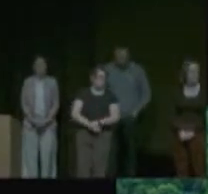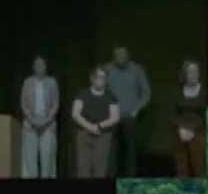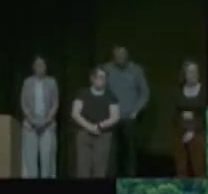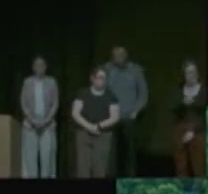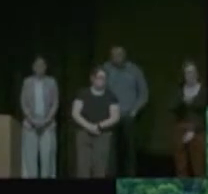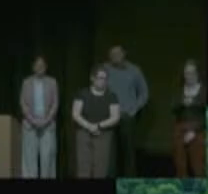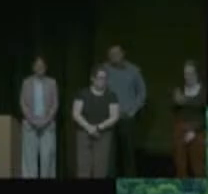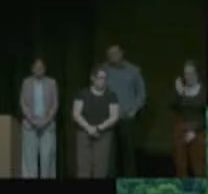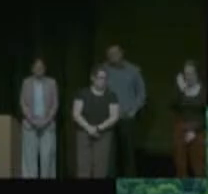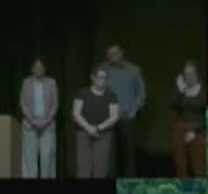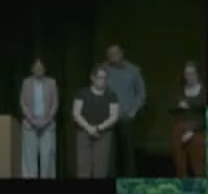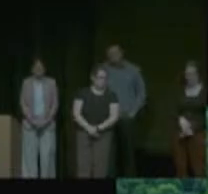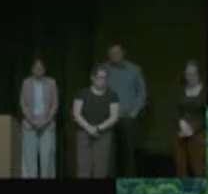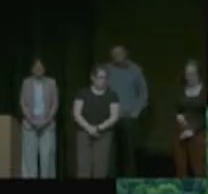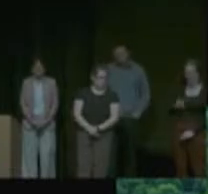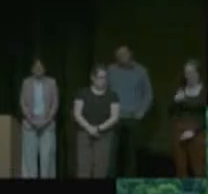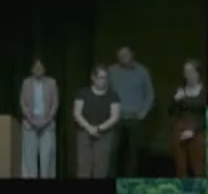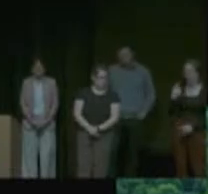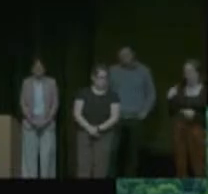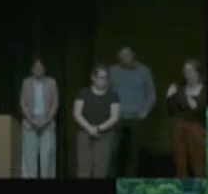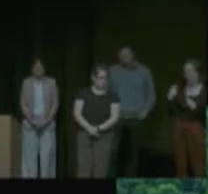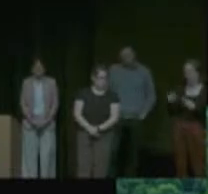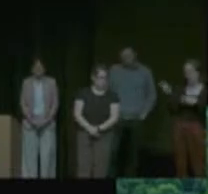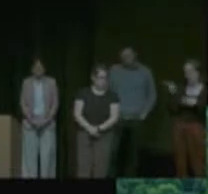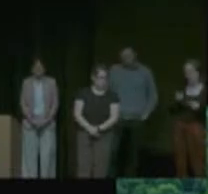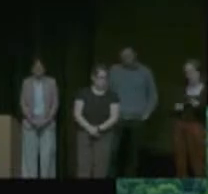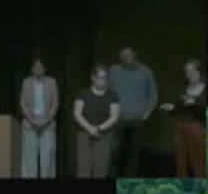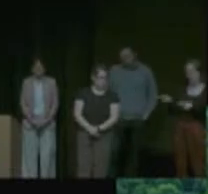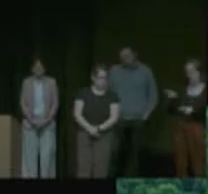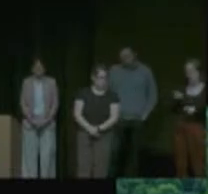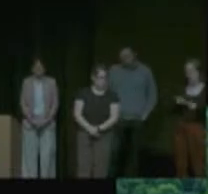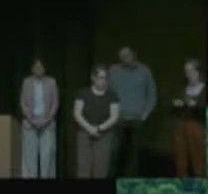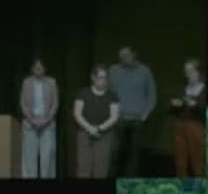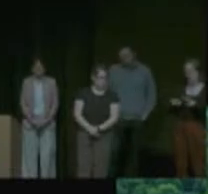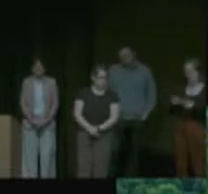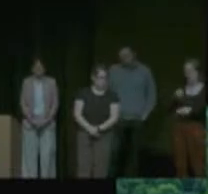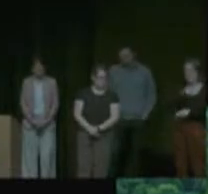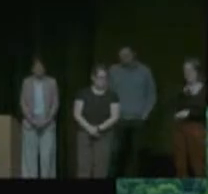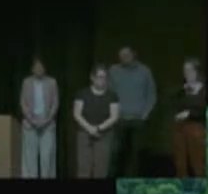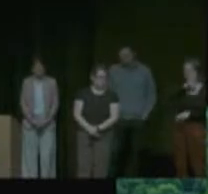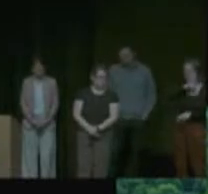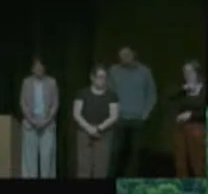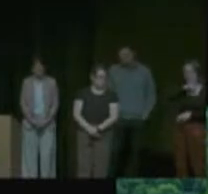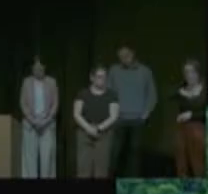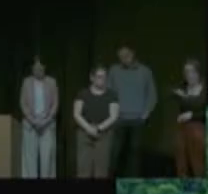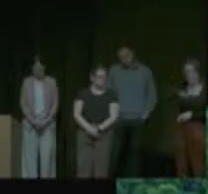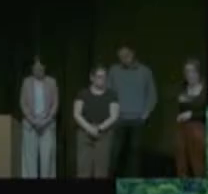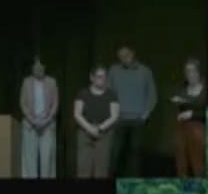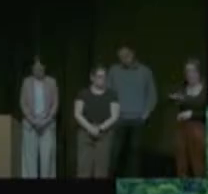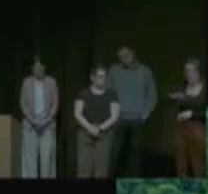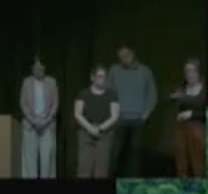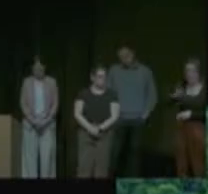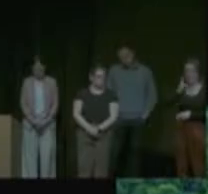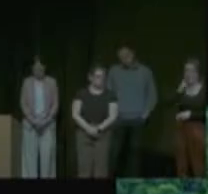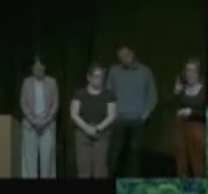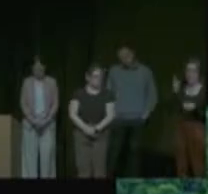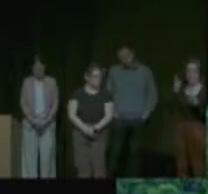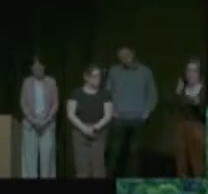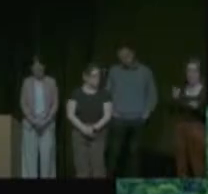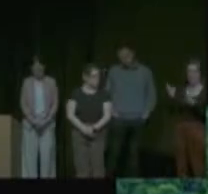Hi, I've watched as the sediment area has been